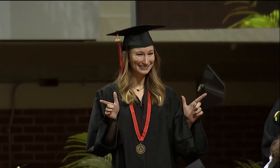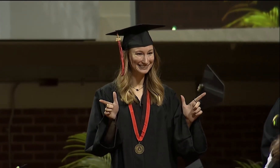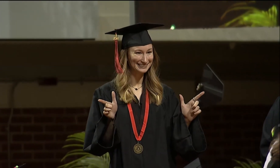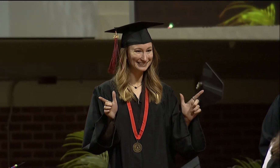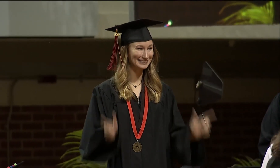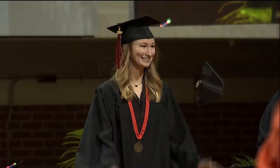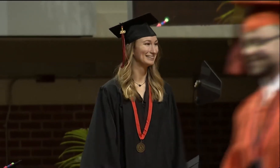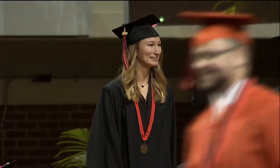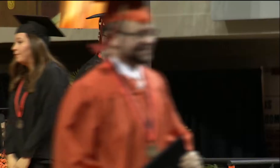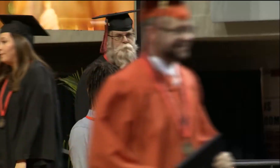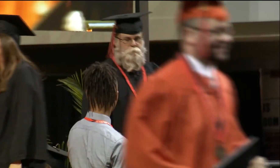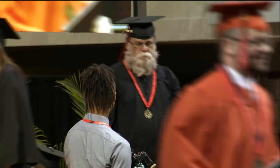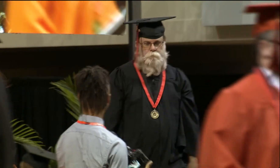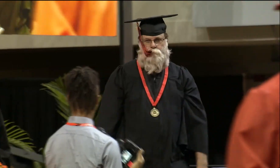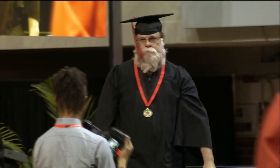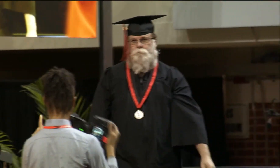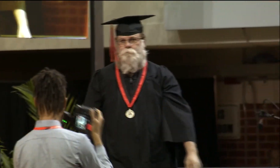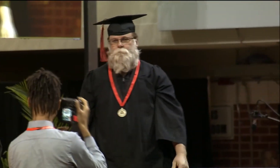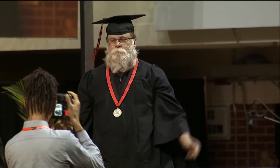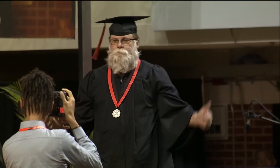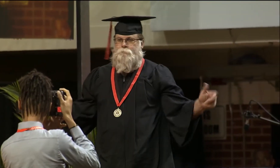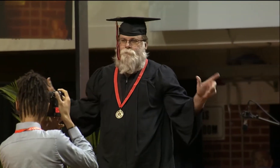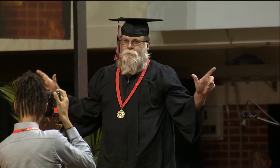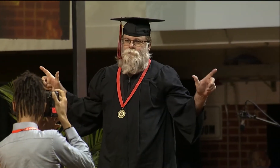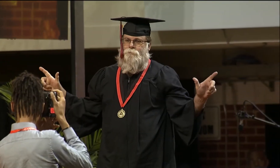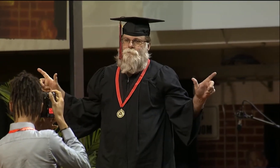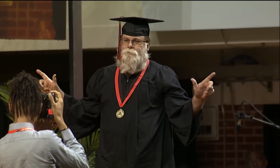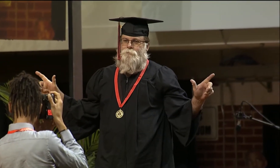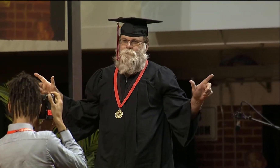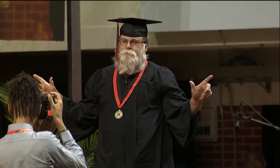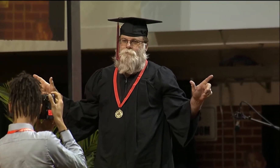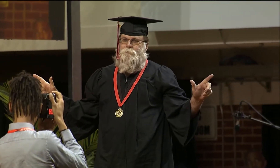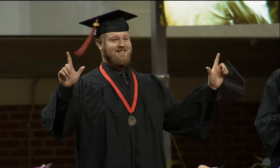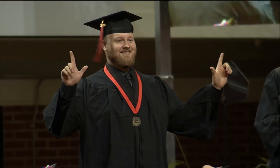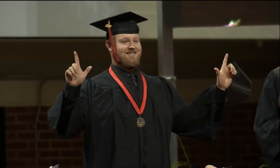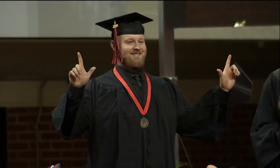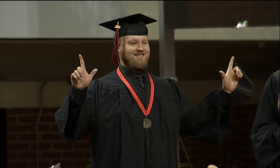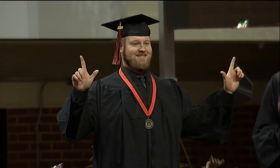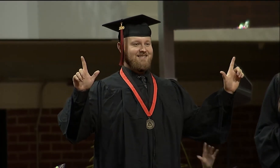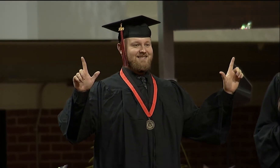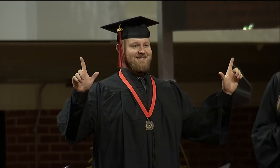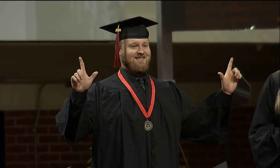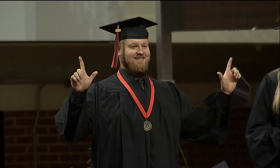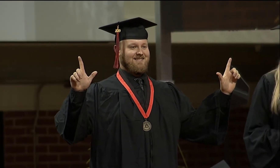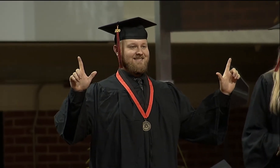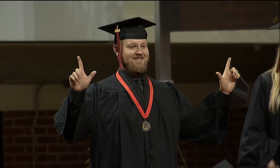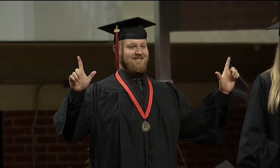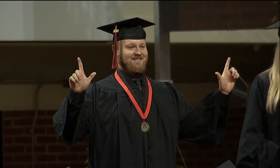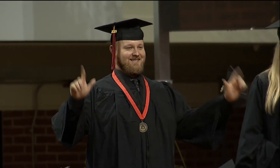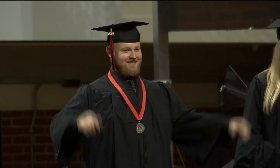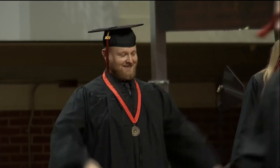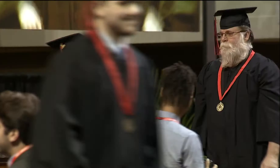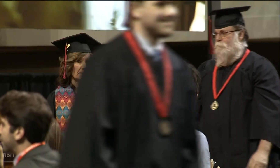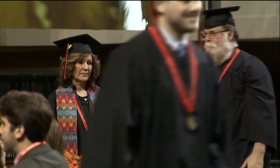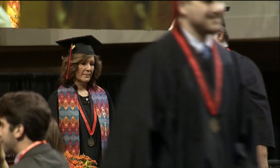Hannah Glona. Homer Chapman. Nicholas